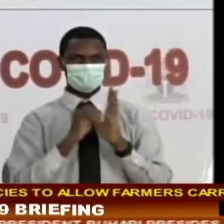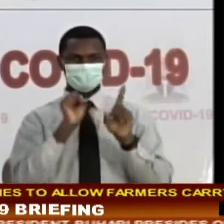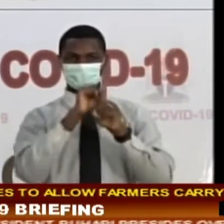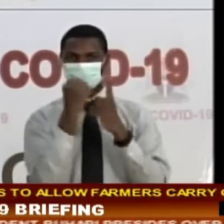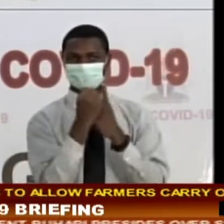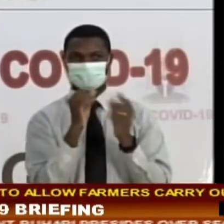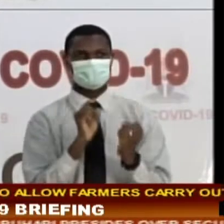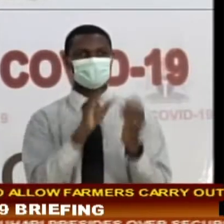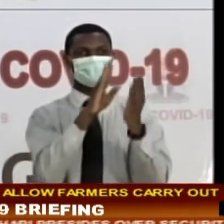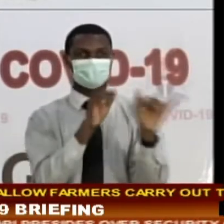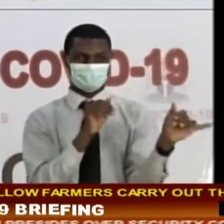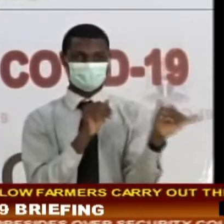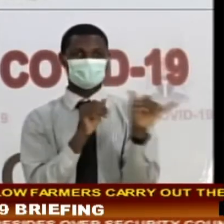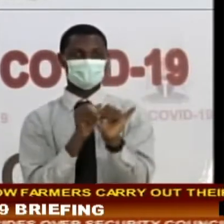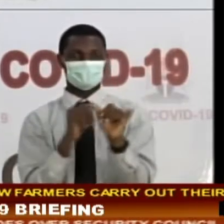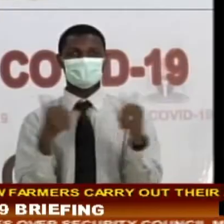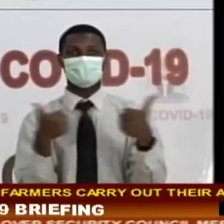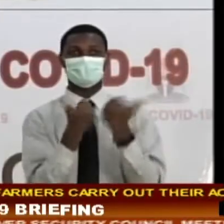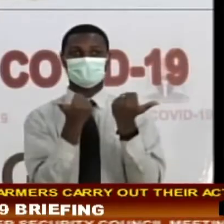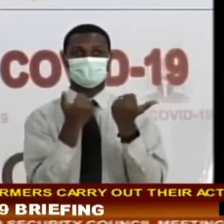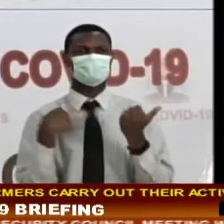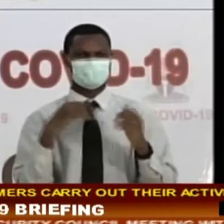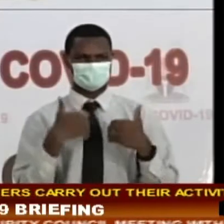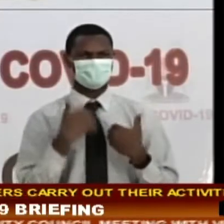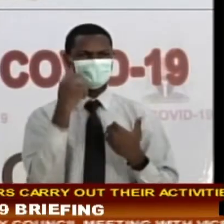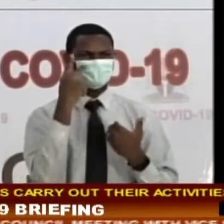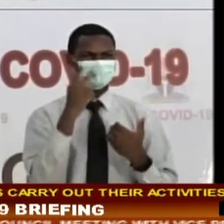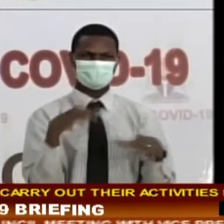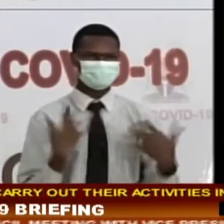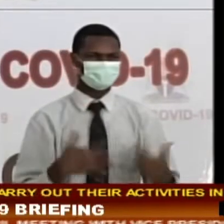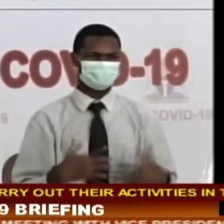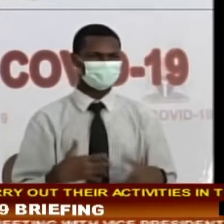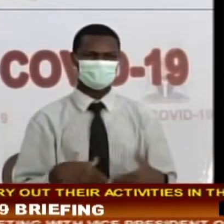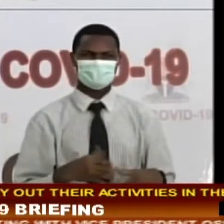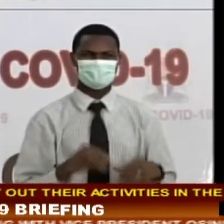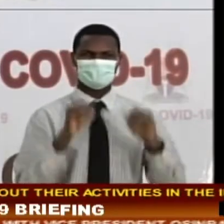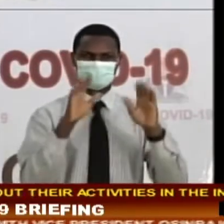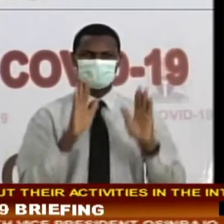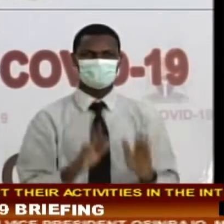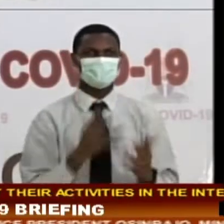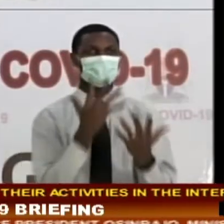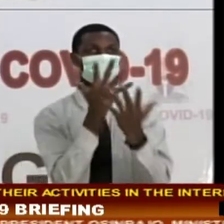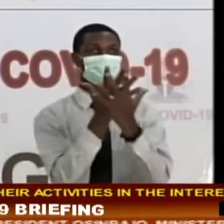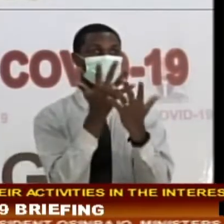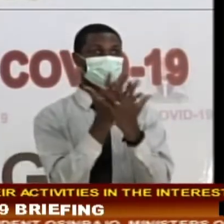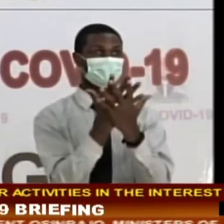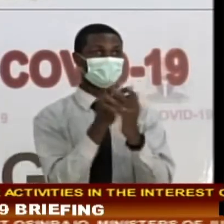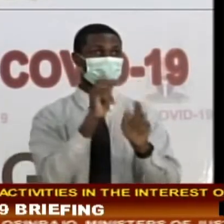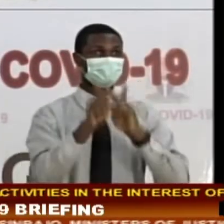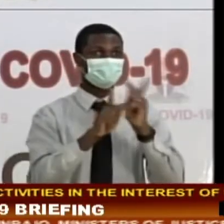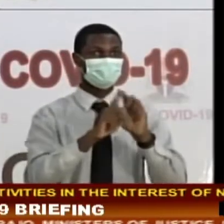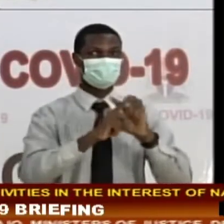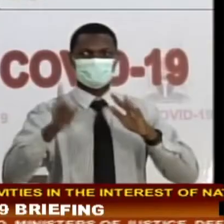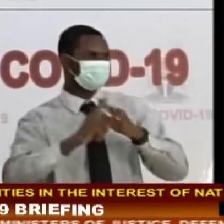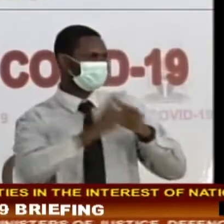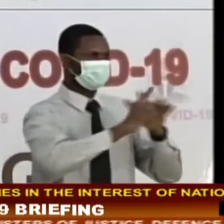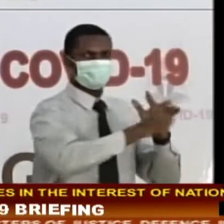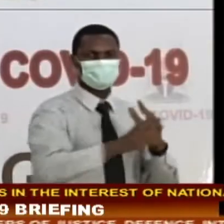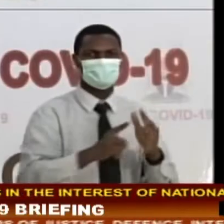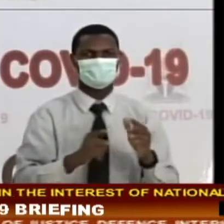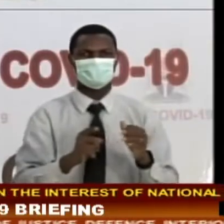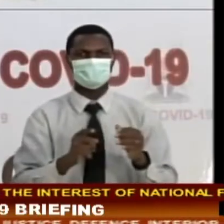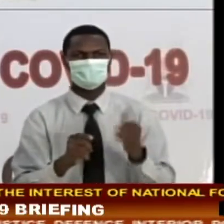challenges we've been intrigued over the last few days of a big prison outbreak in Colombia where 30 to